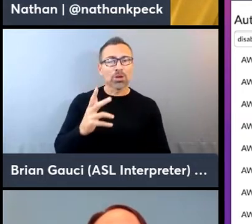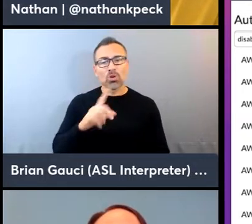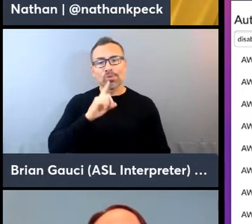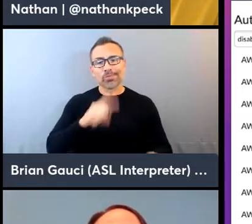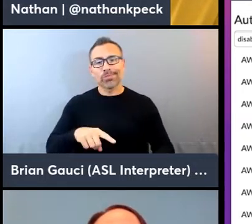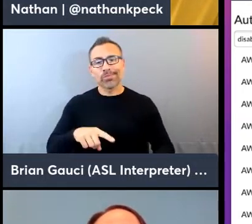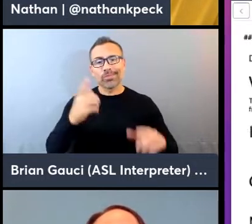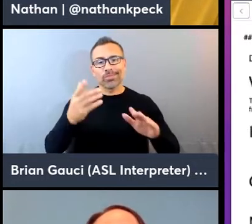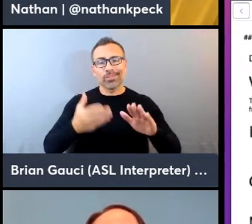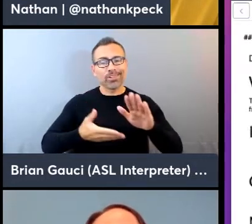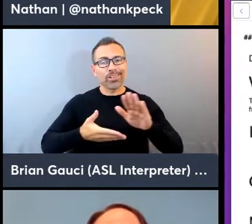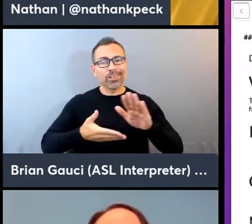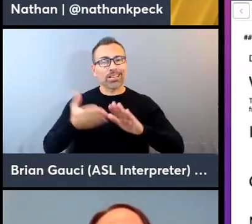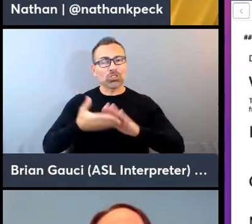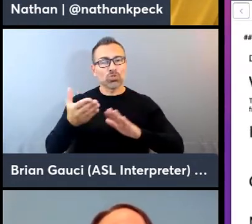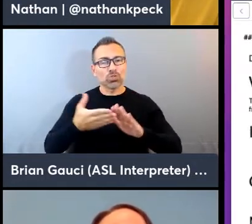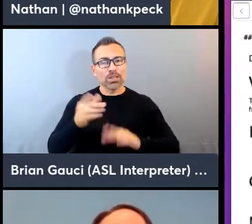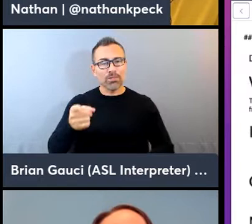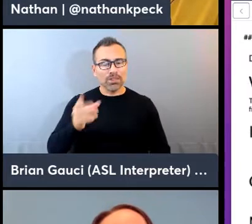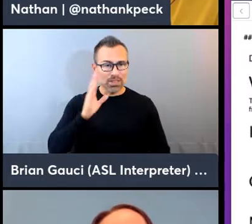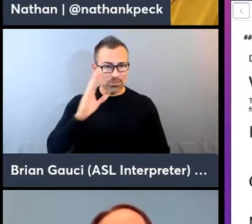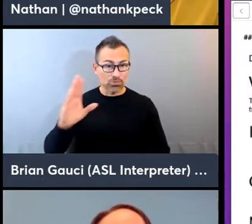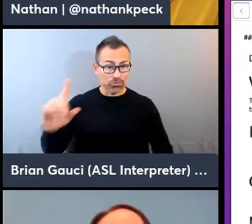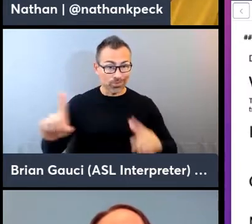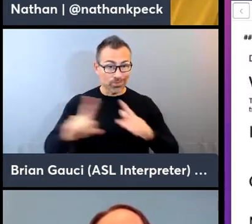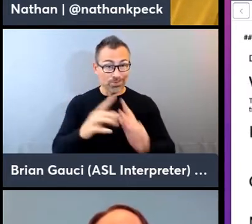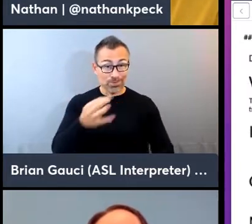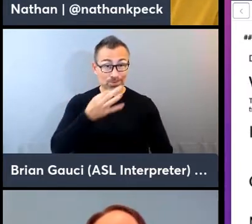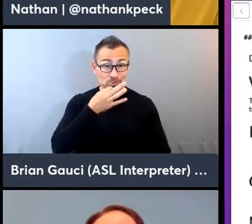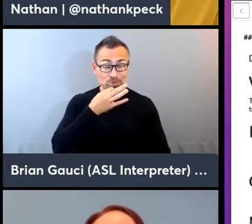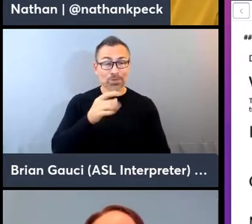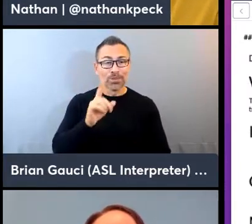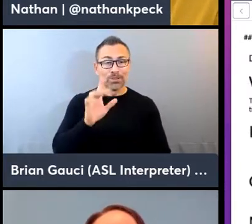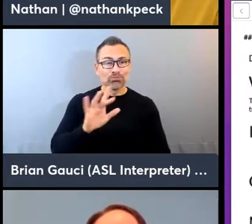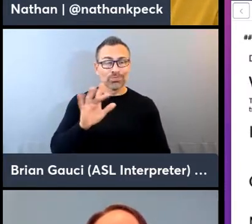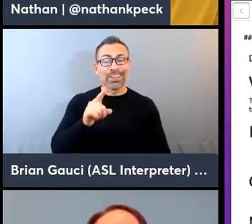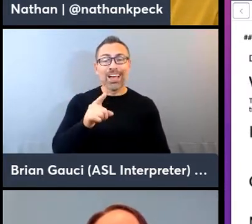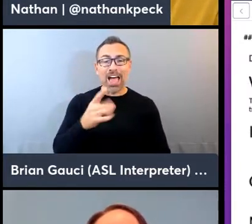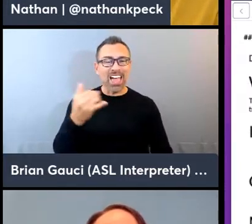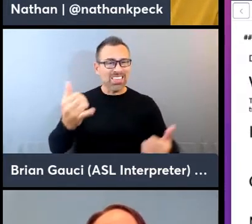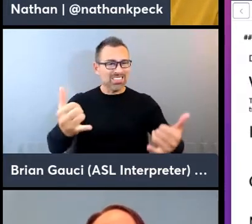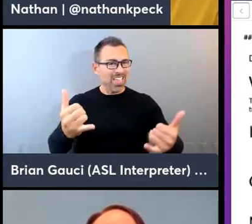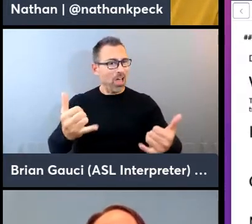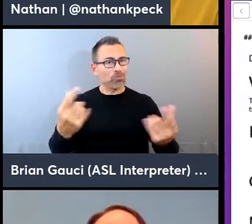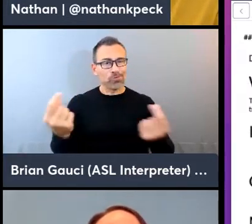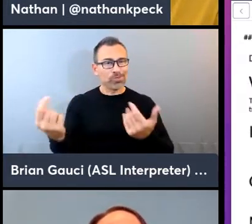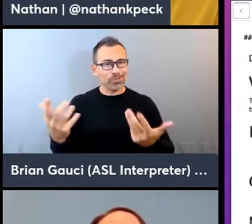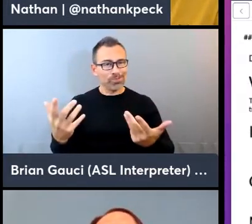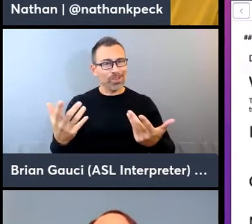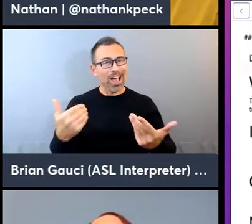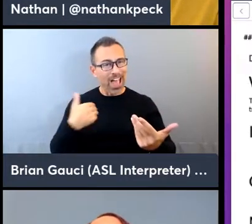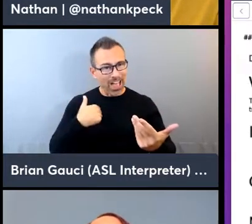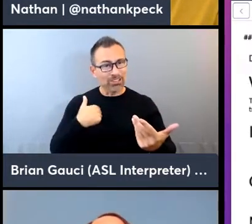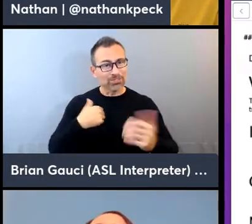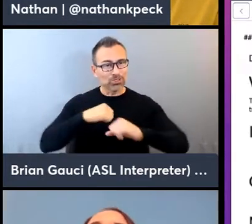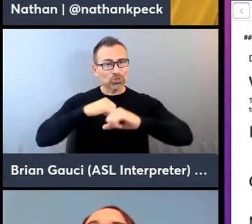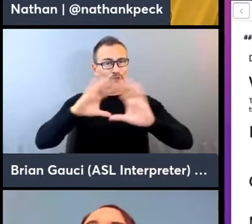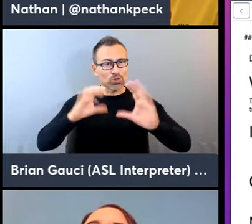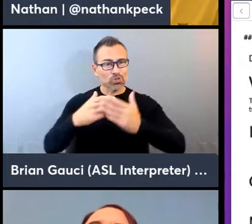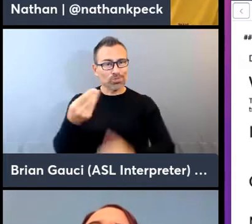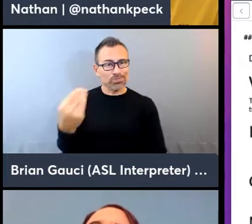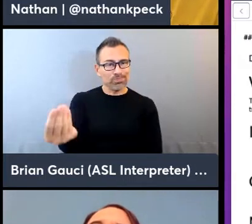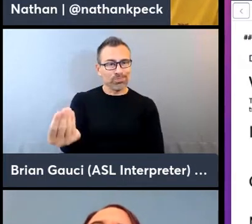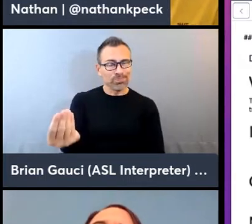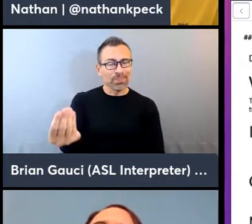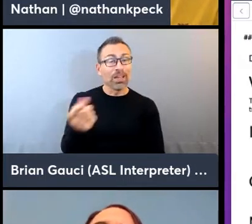second. It's thinking. And then all I need to do is give the security group for that. Similar to how I